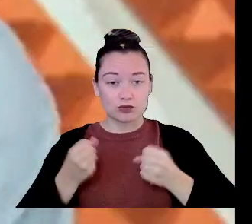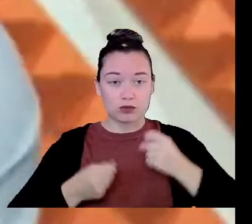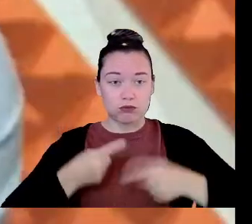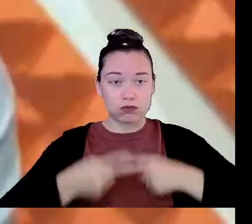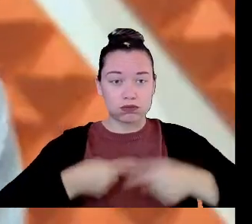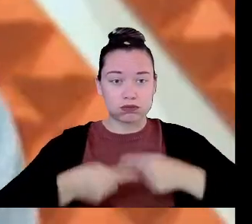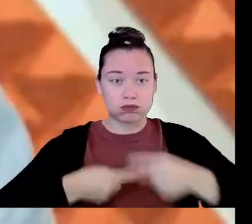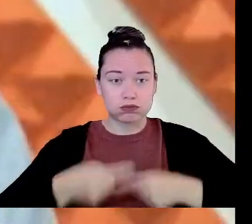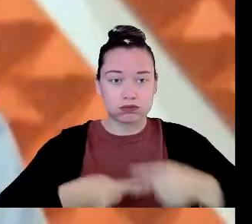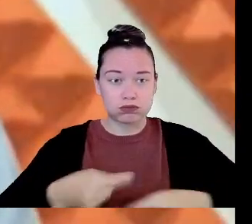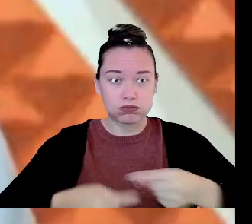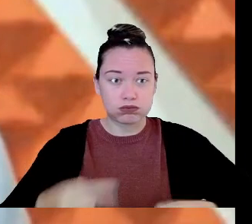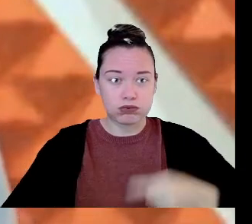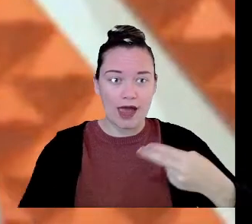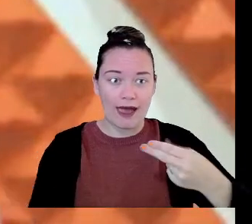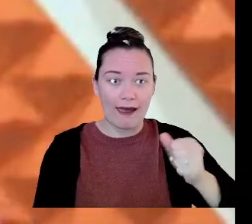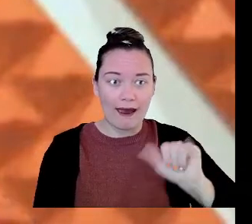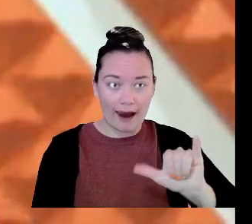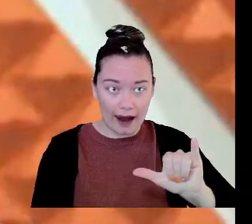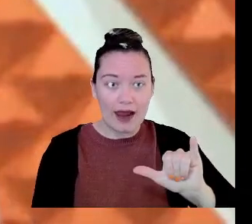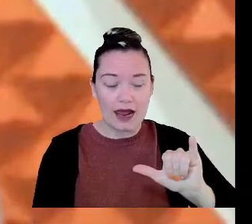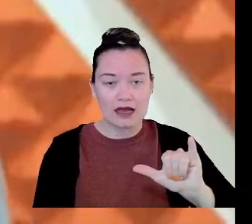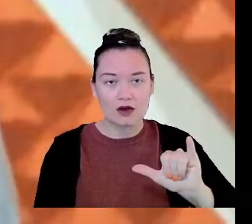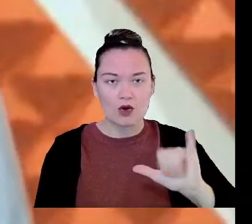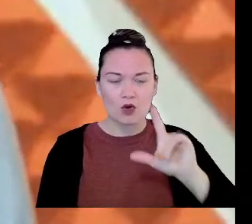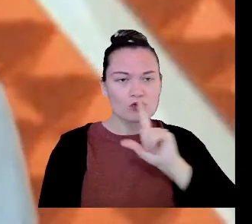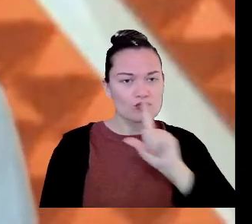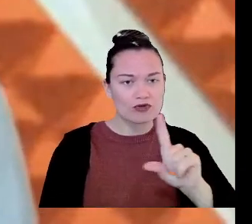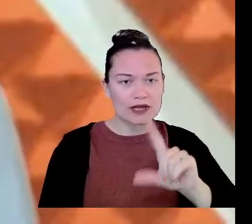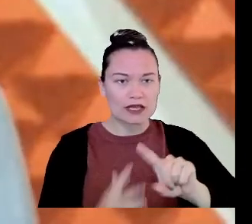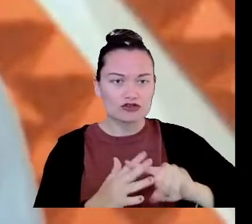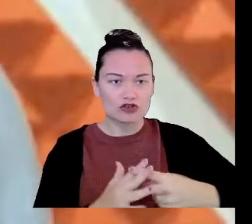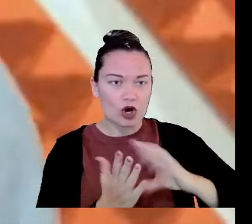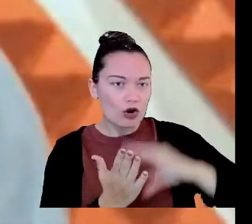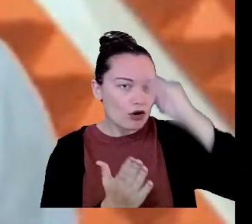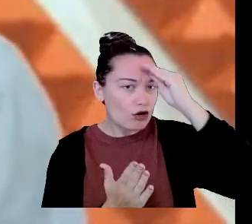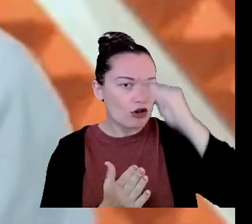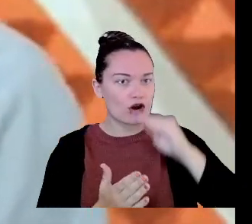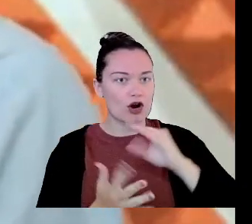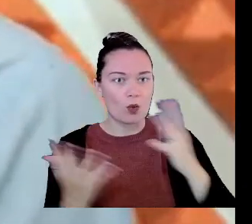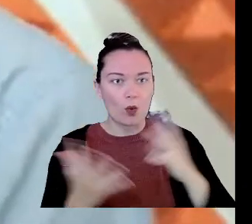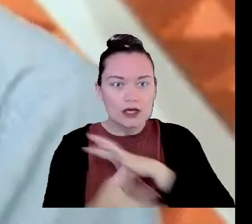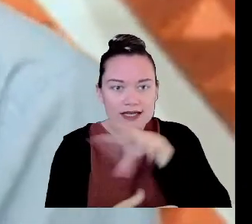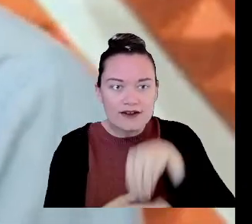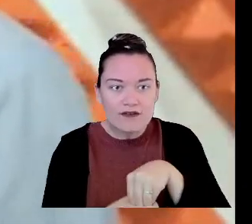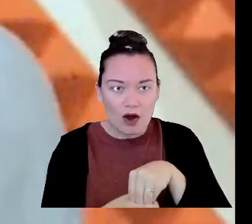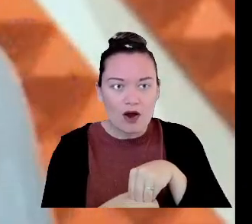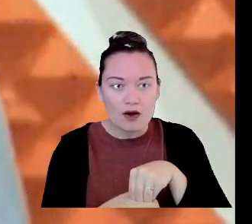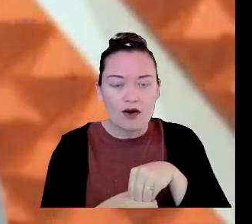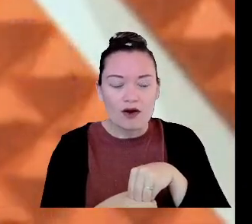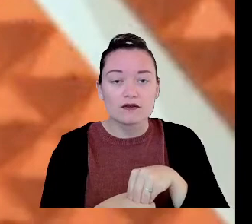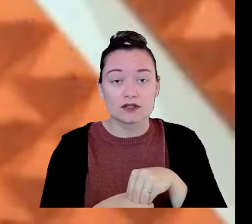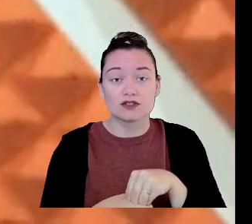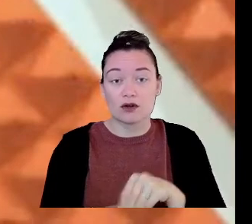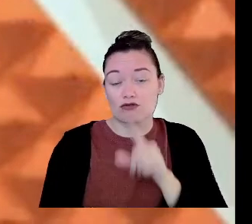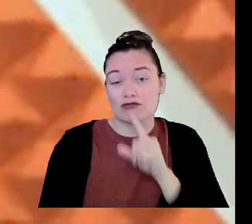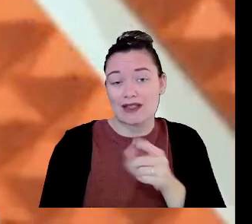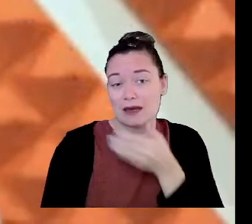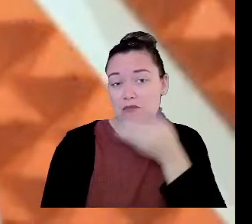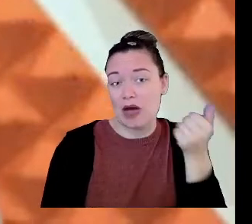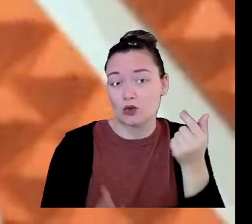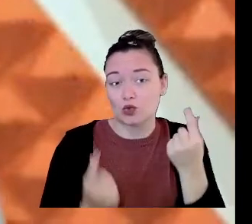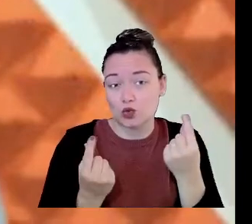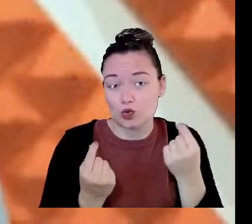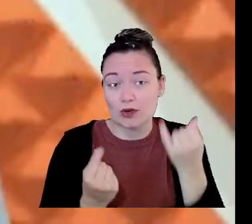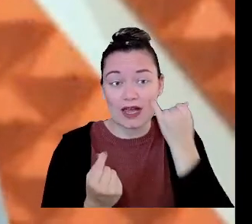and they're explaining to you the equipment, you really start learning a lot more about what goes into it. So the best rule of thumb is if you want to be a